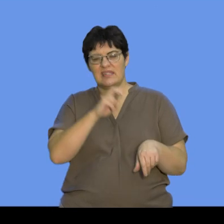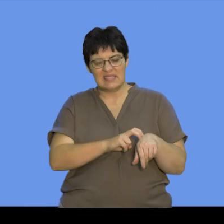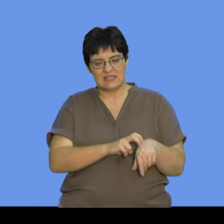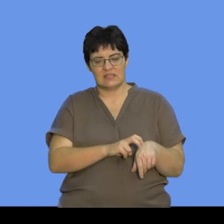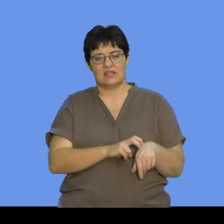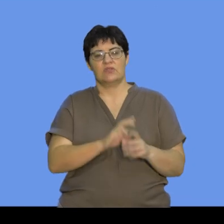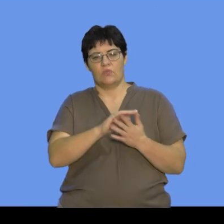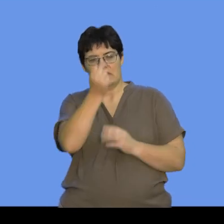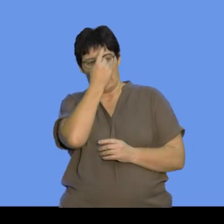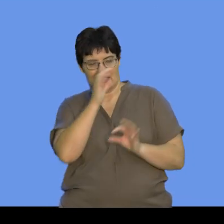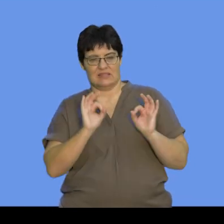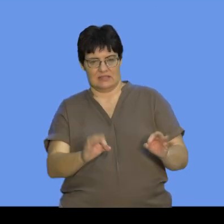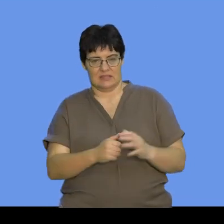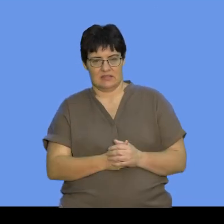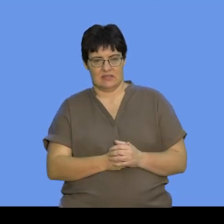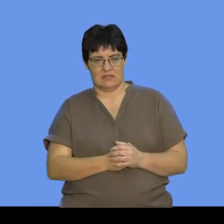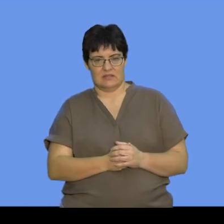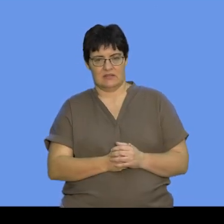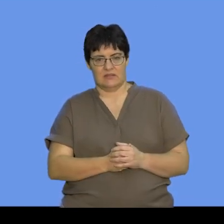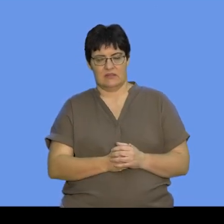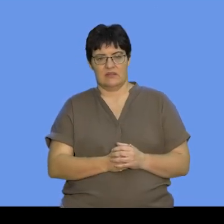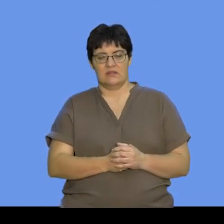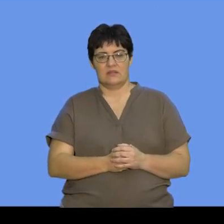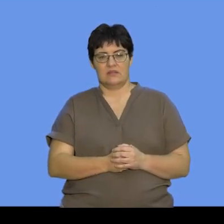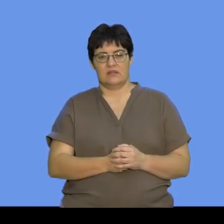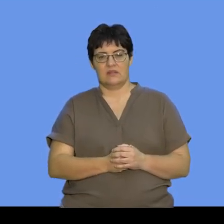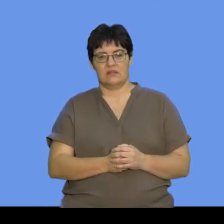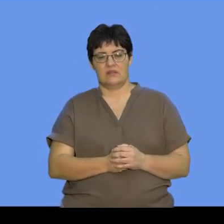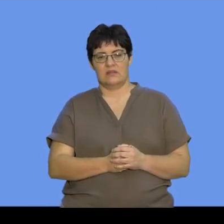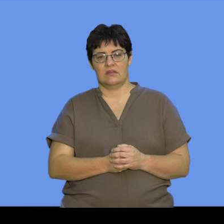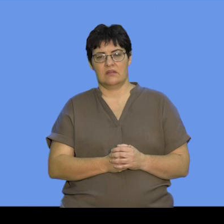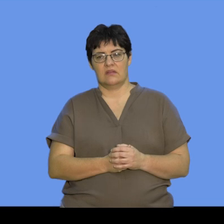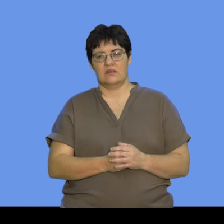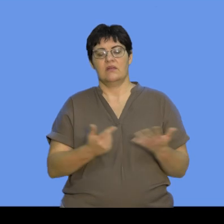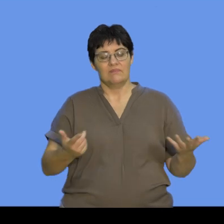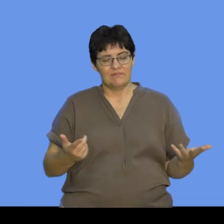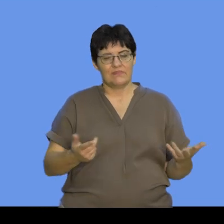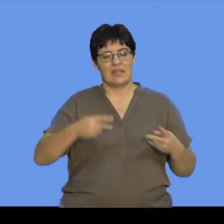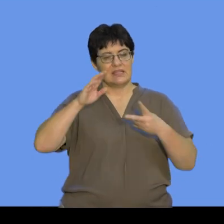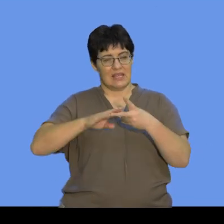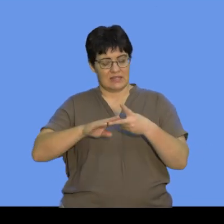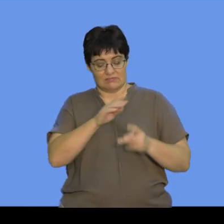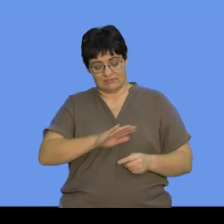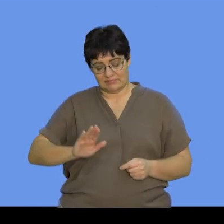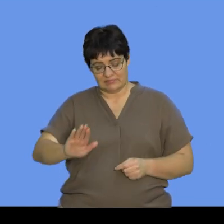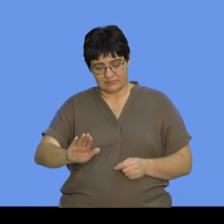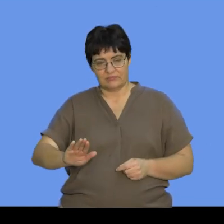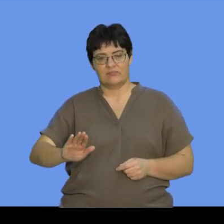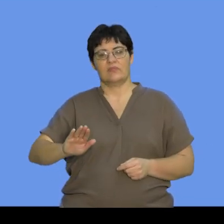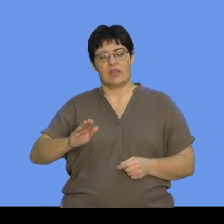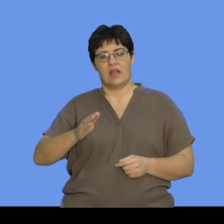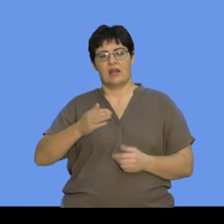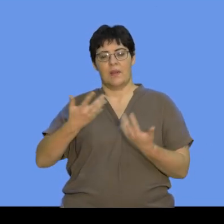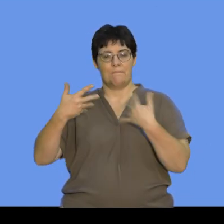understand. And then the second category of mixtures is based on the heterogeneous mixtures. Okay, we have said